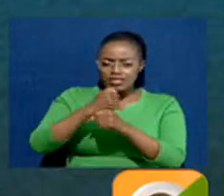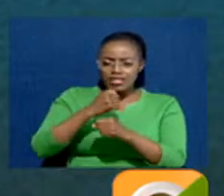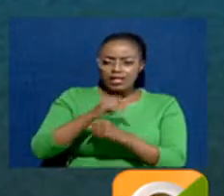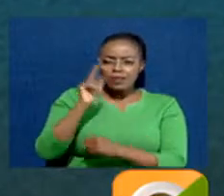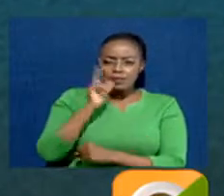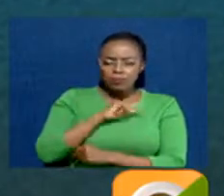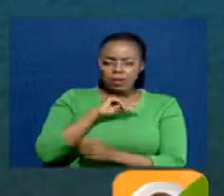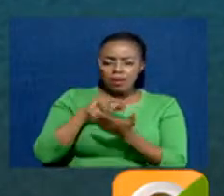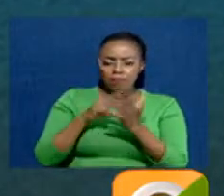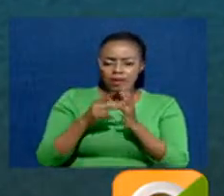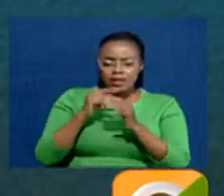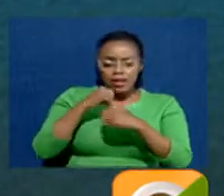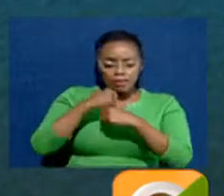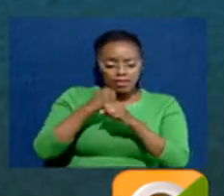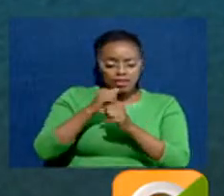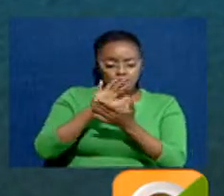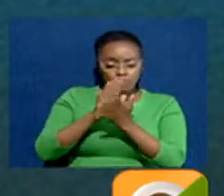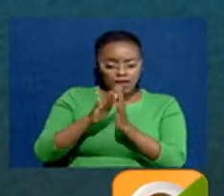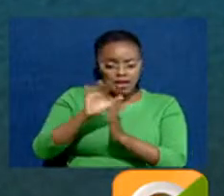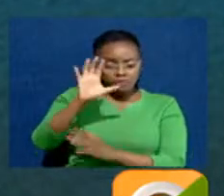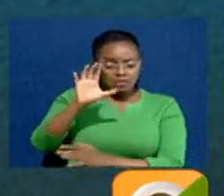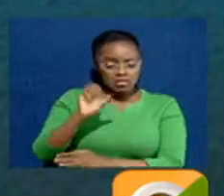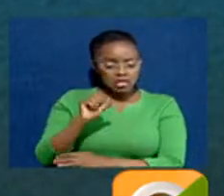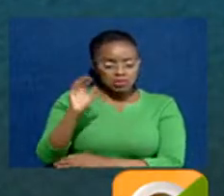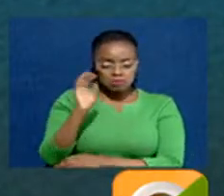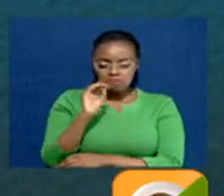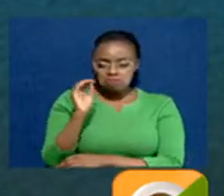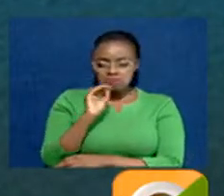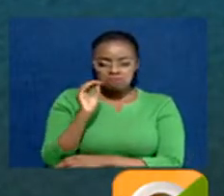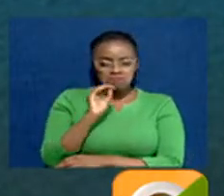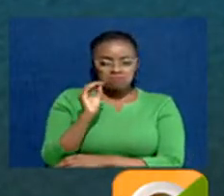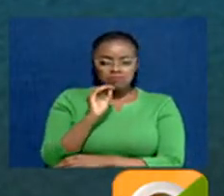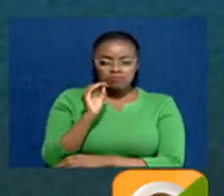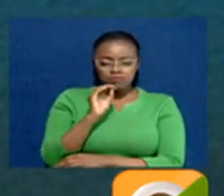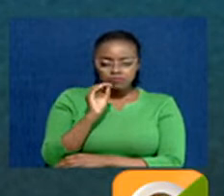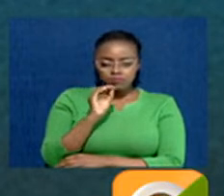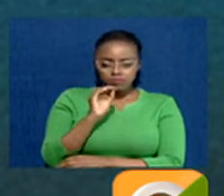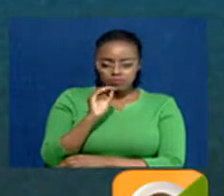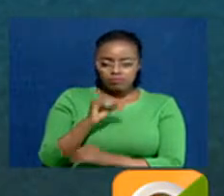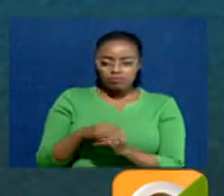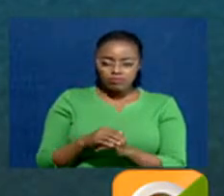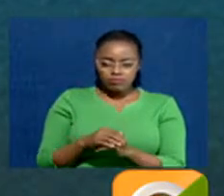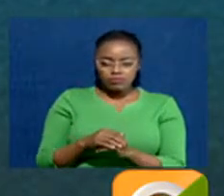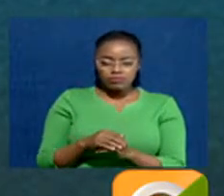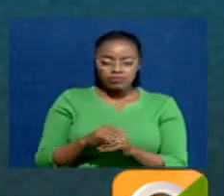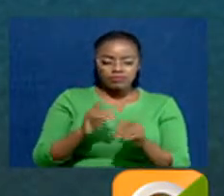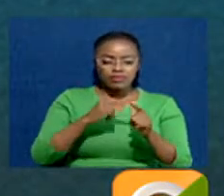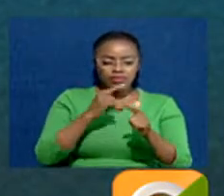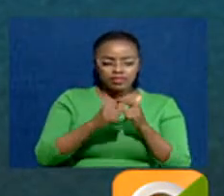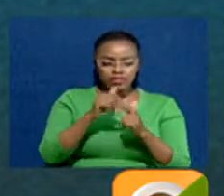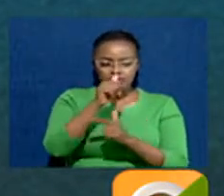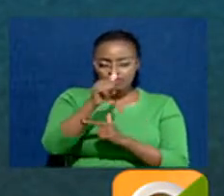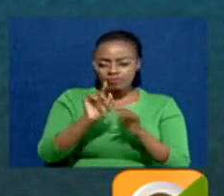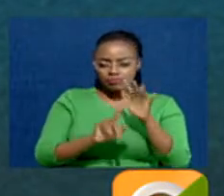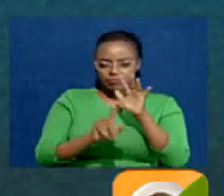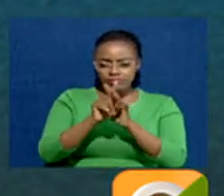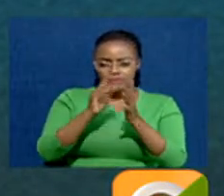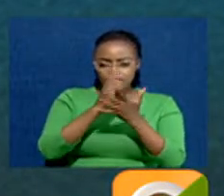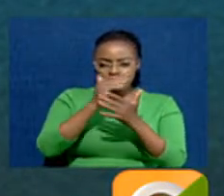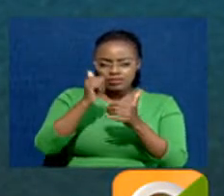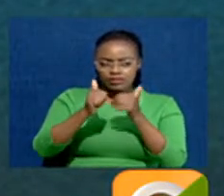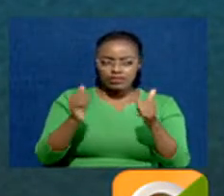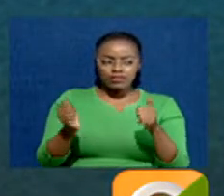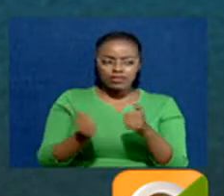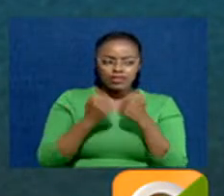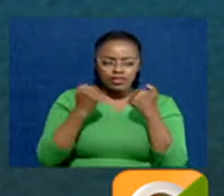does not really make them cabinet secretaries because the due process was not followed to make them so. And then something else that was peculiar about this whole